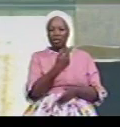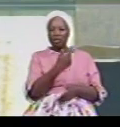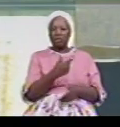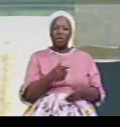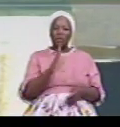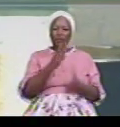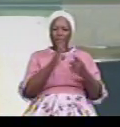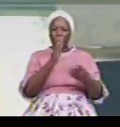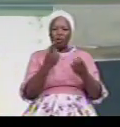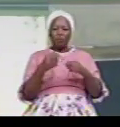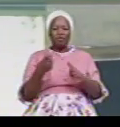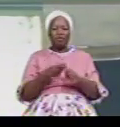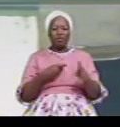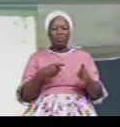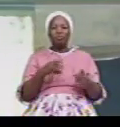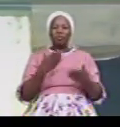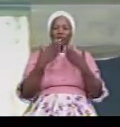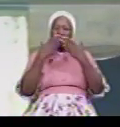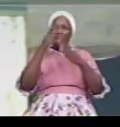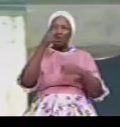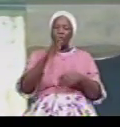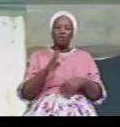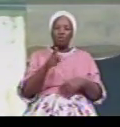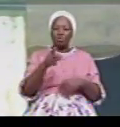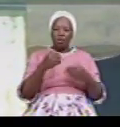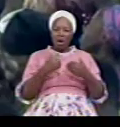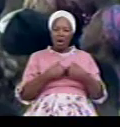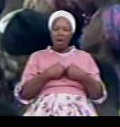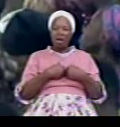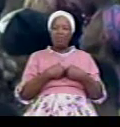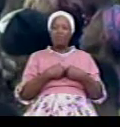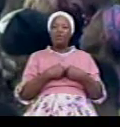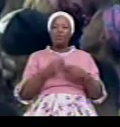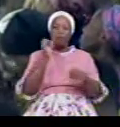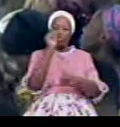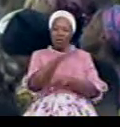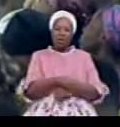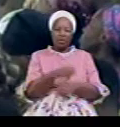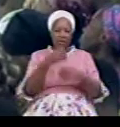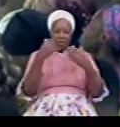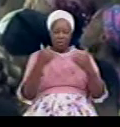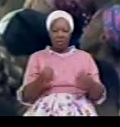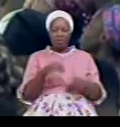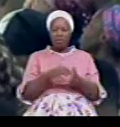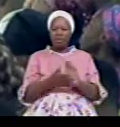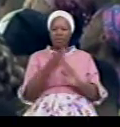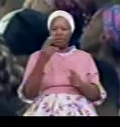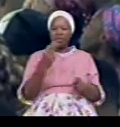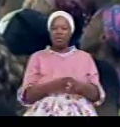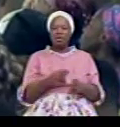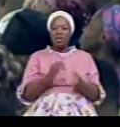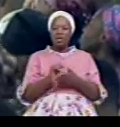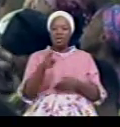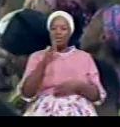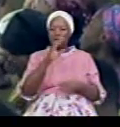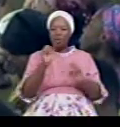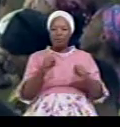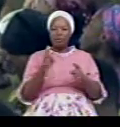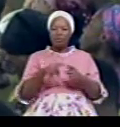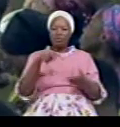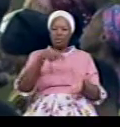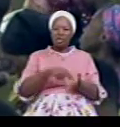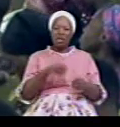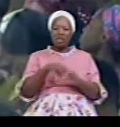thank God you have overcome already. that ye may be able to withstand in the evil